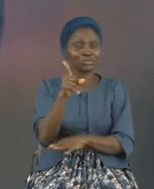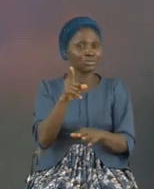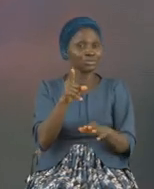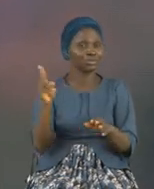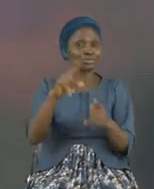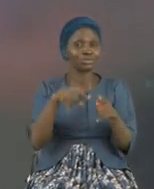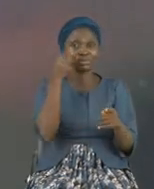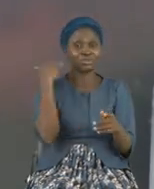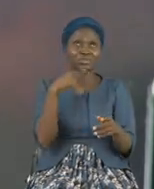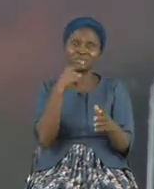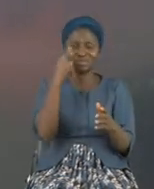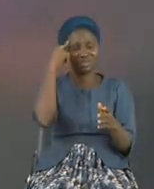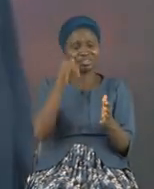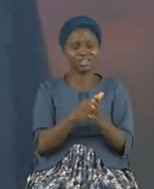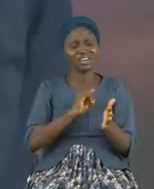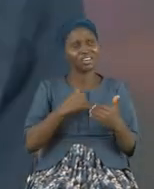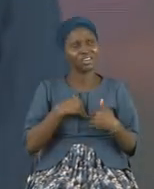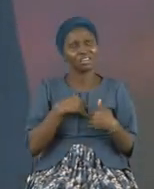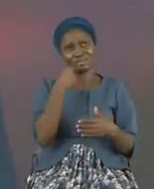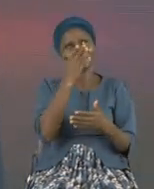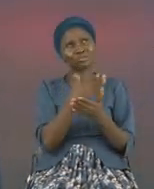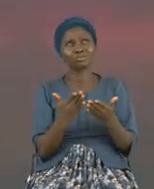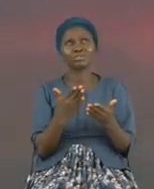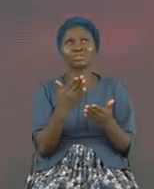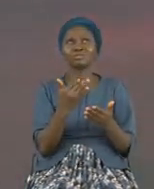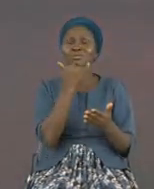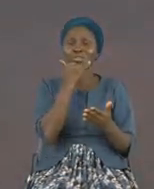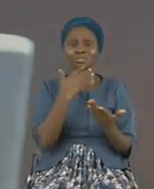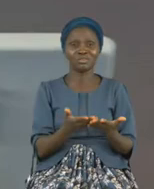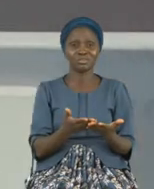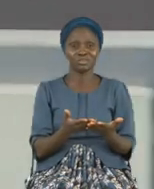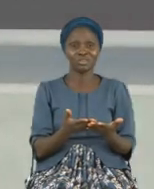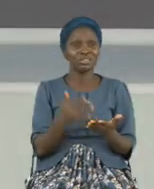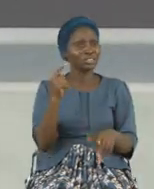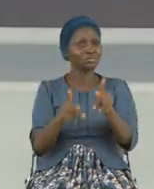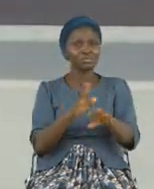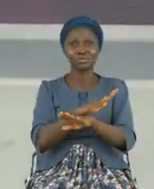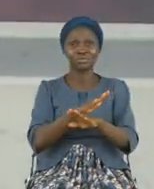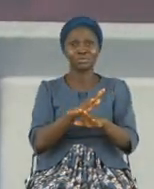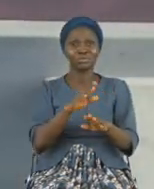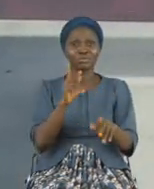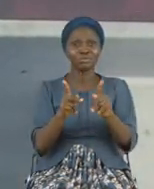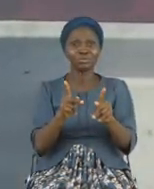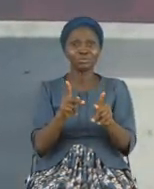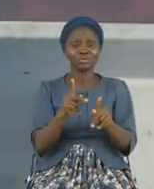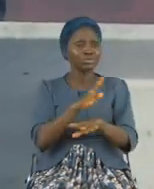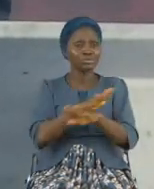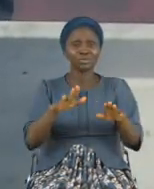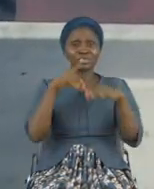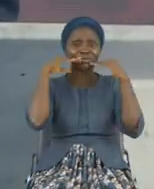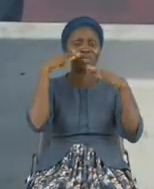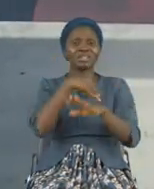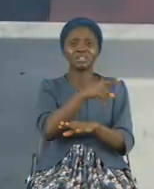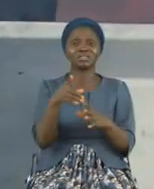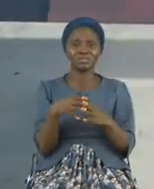wrong with me. And if they don't smile at you, and they just pass along, and they're brazen, they have their